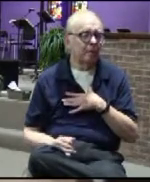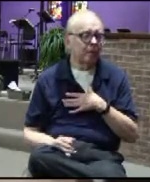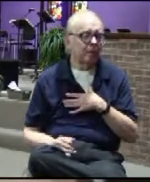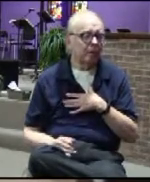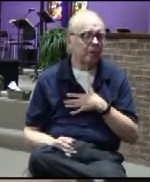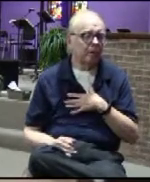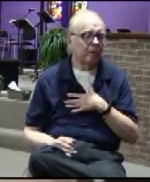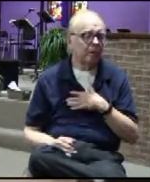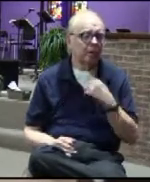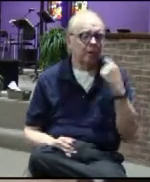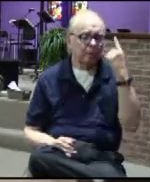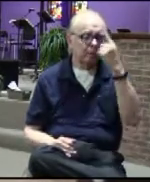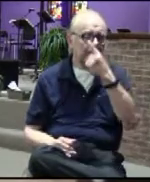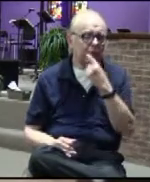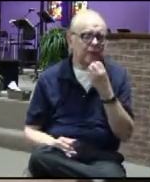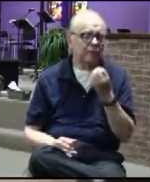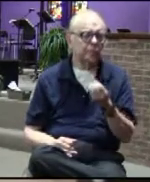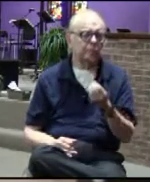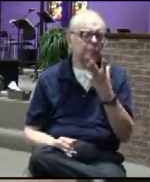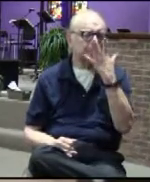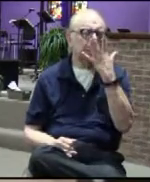her face is so beautiful